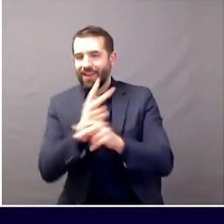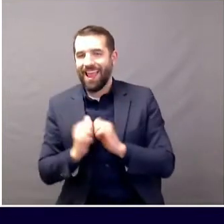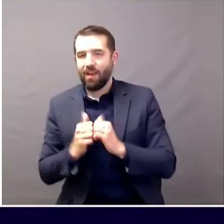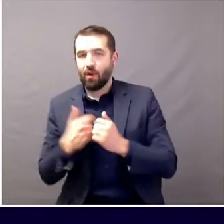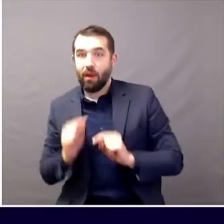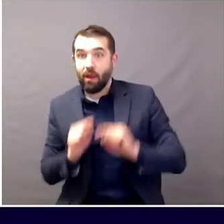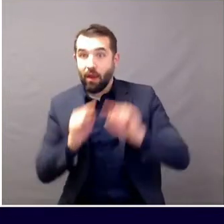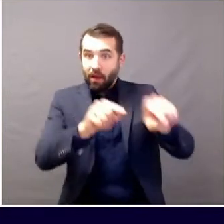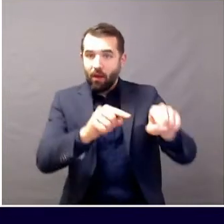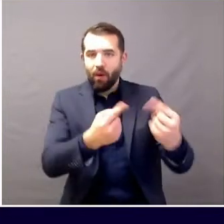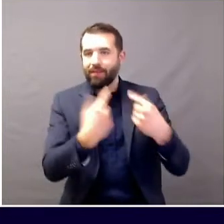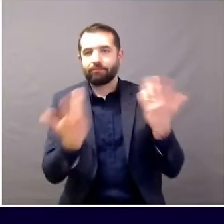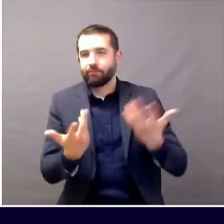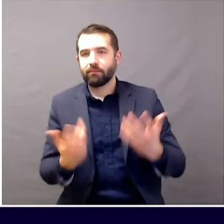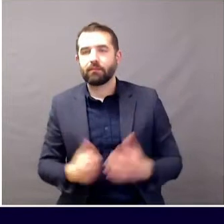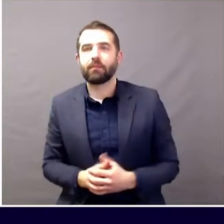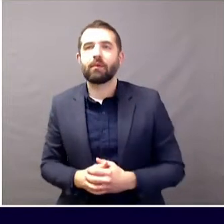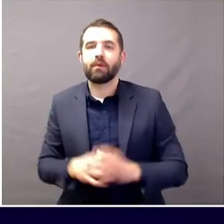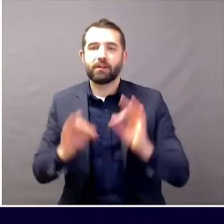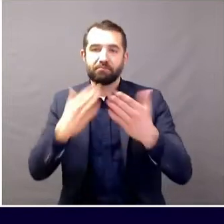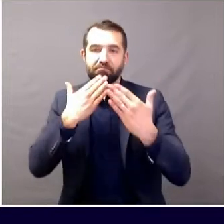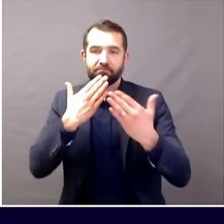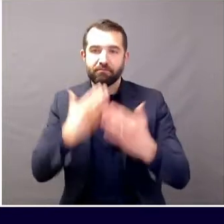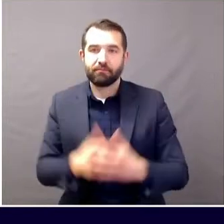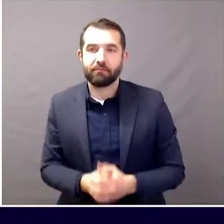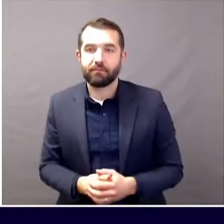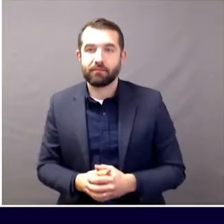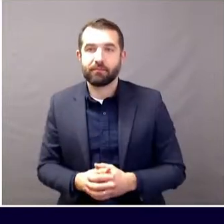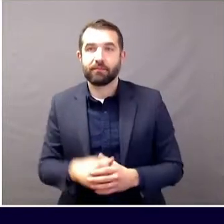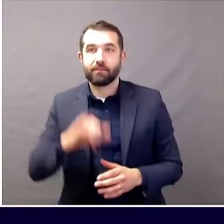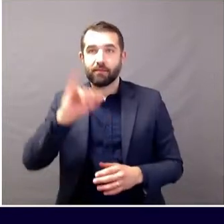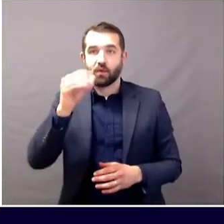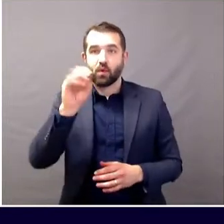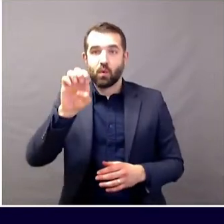I'm going to turn things over to Joe Lawler next.